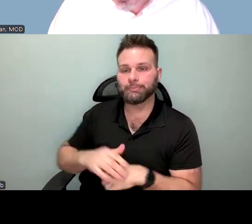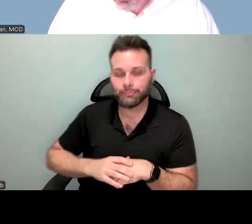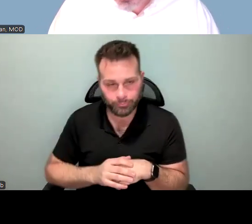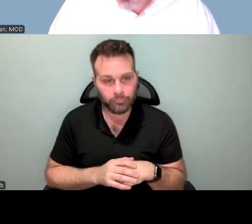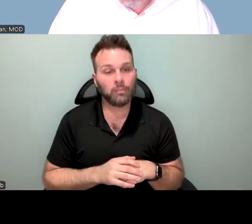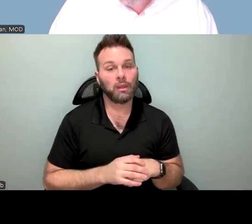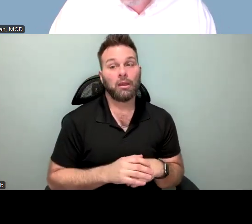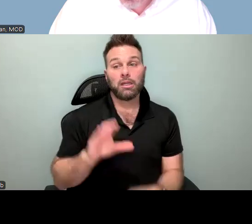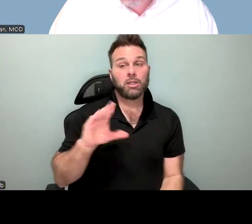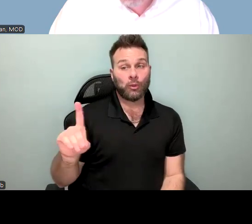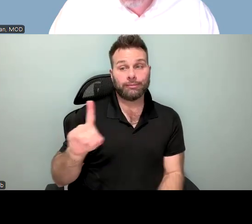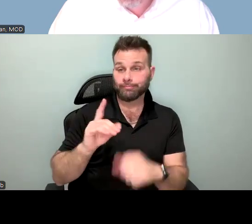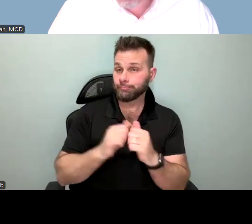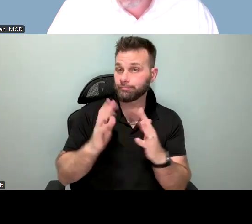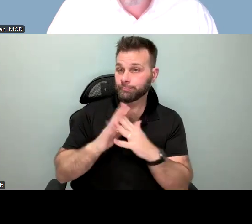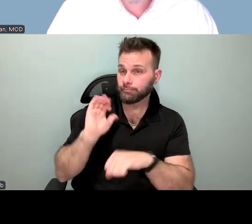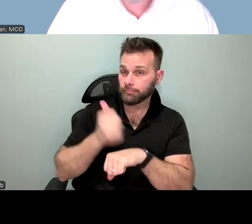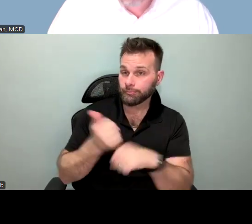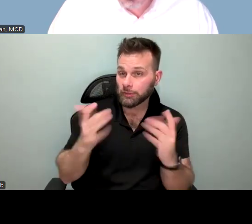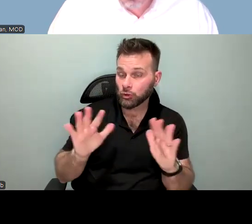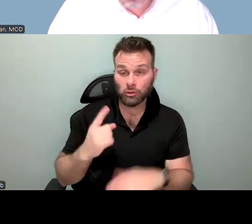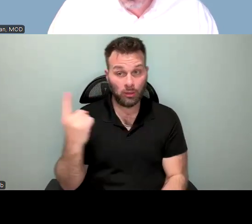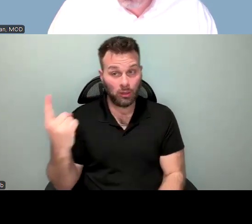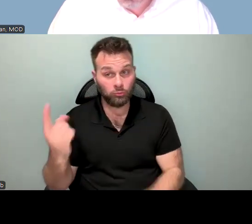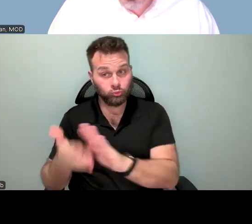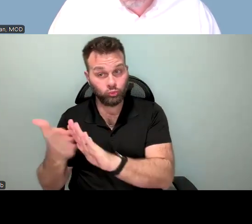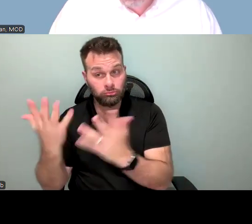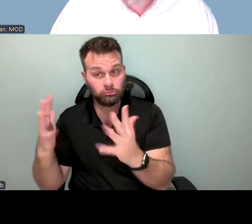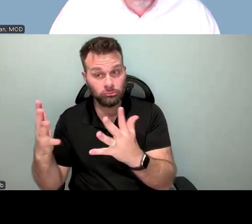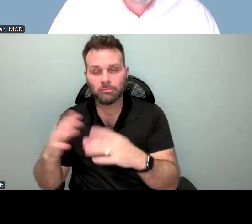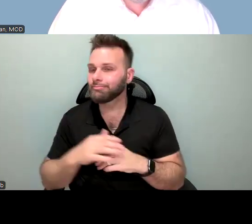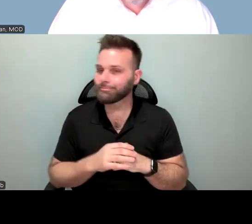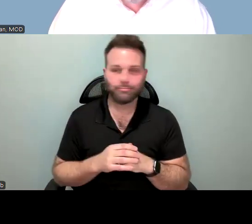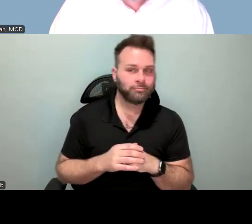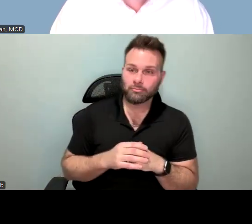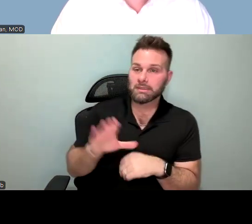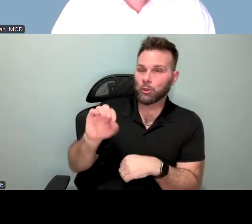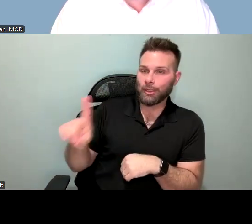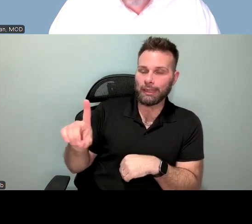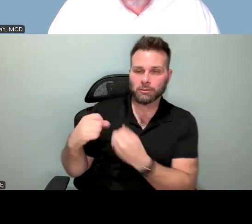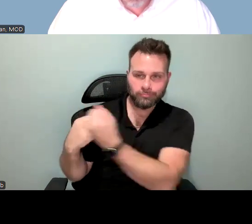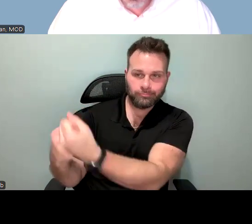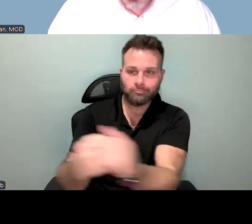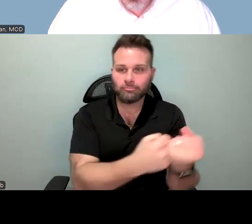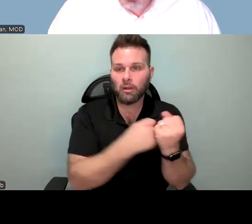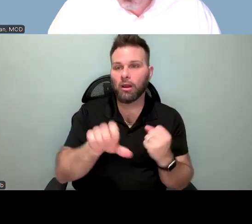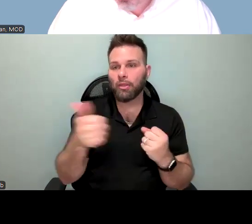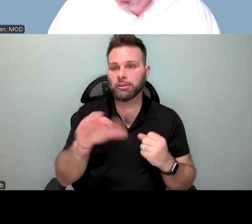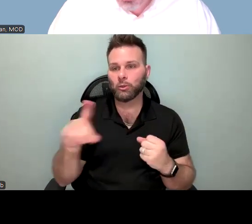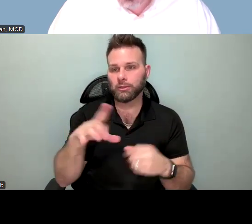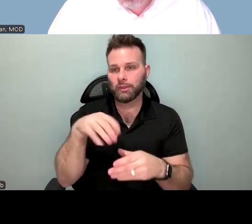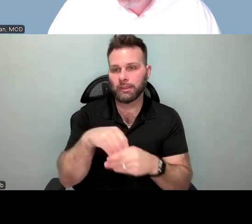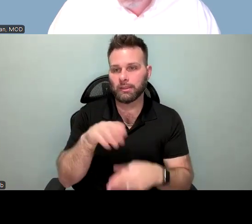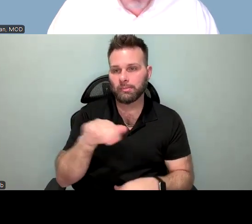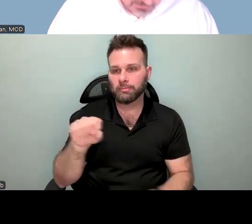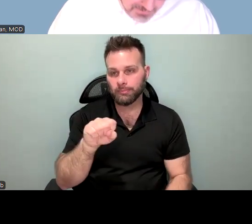Once a COD is established, it doesn't work alone. MOD is critical in supporting CODs across the state. We provide